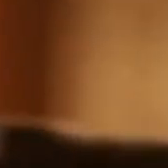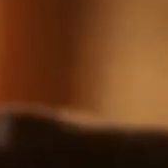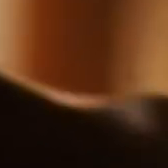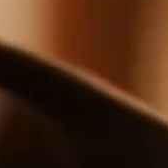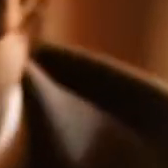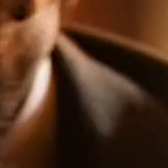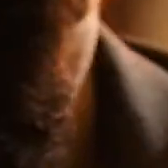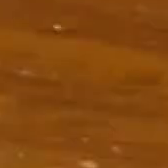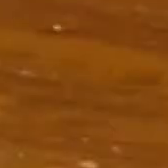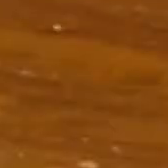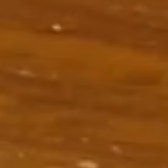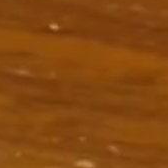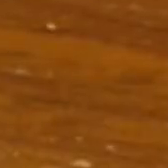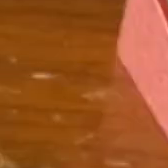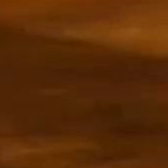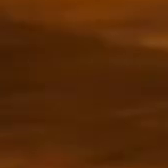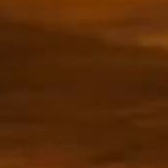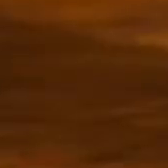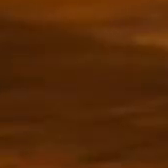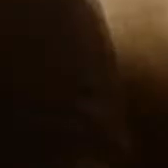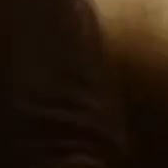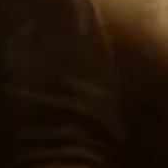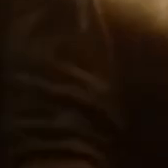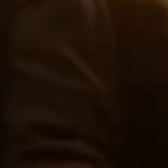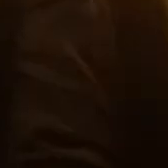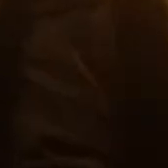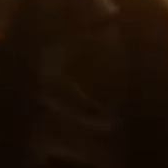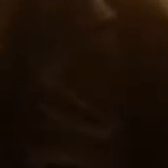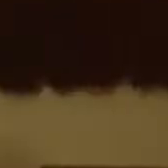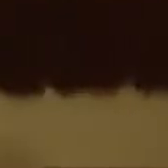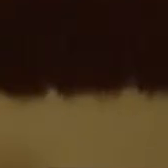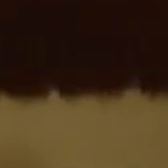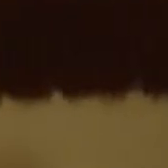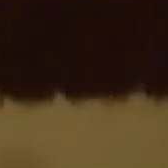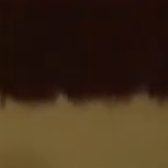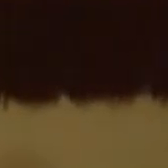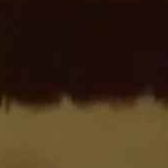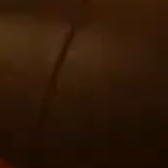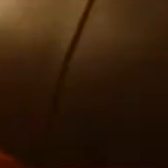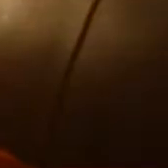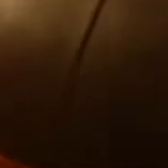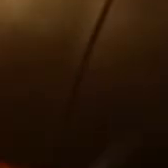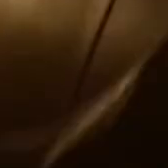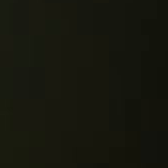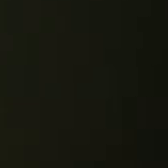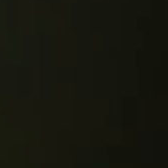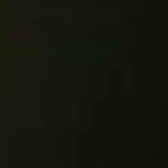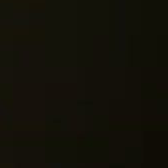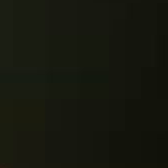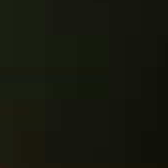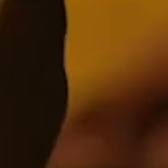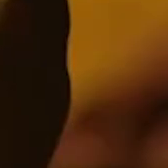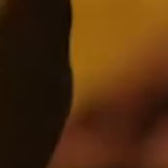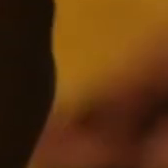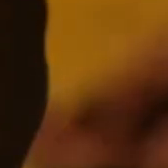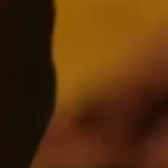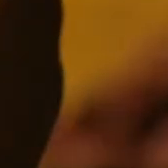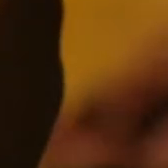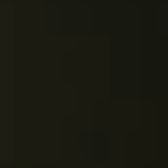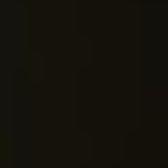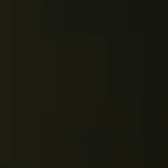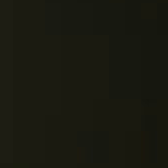John loves football on GoTV, so he traded being a best man for being a best fan. Miriam stood her date